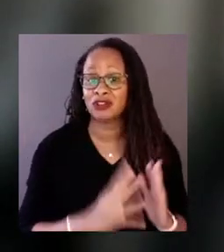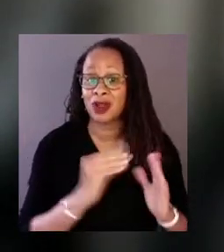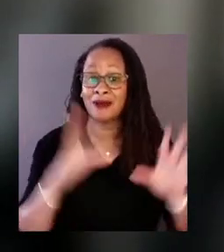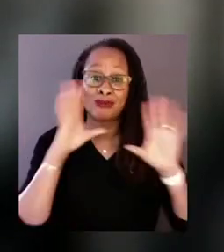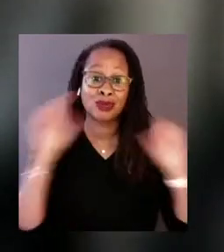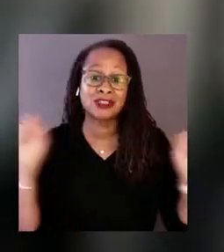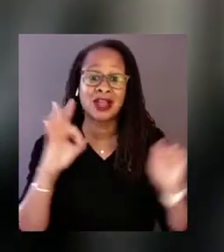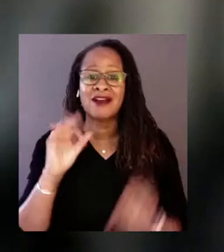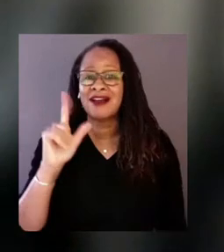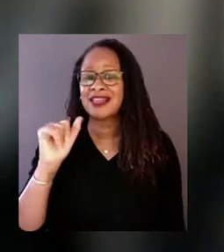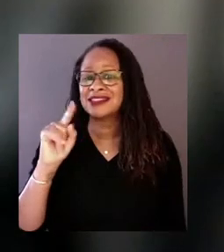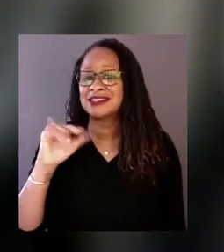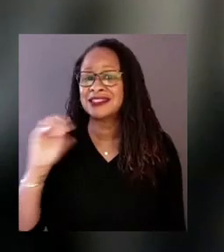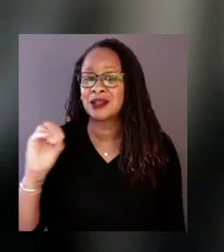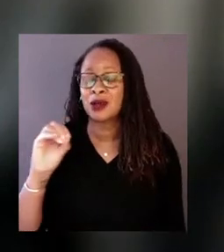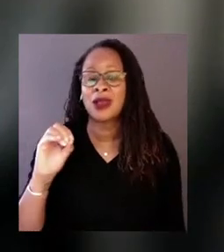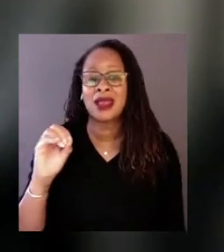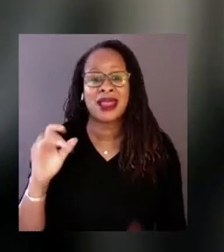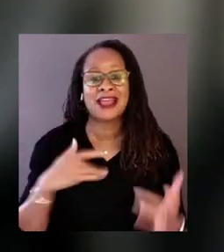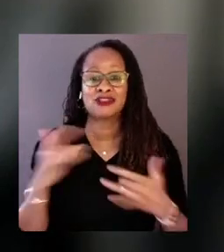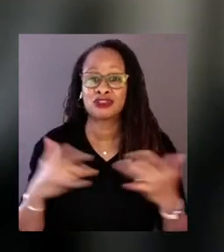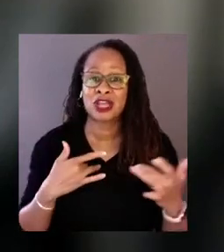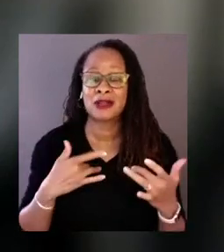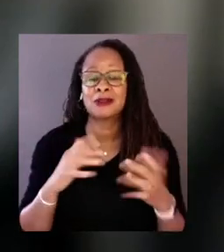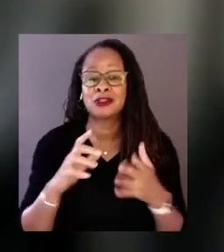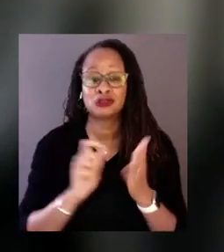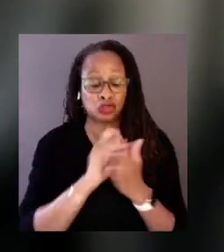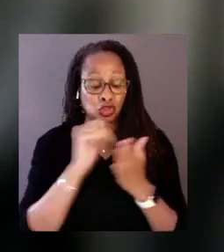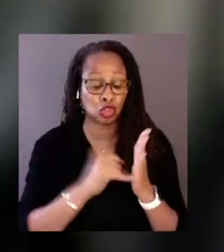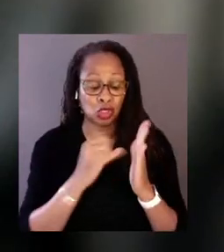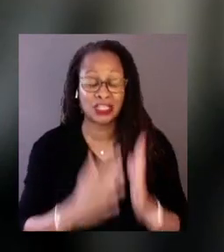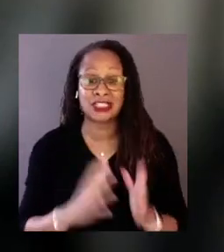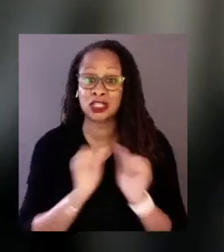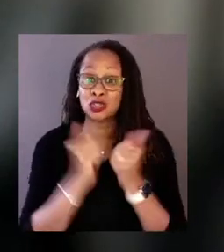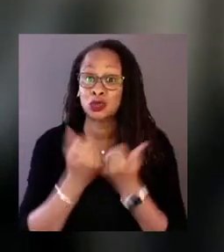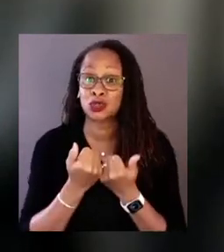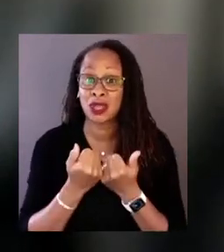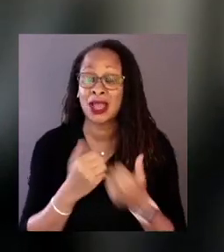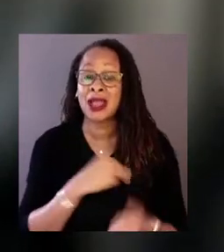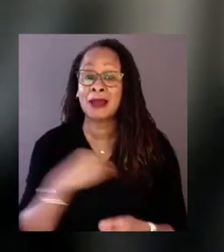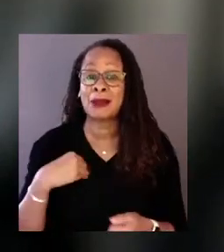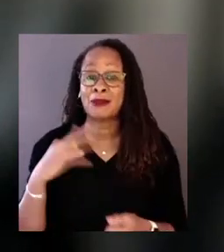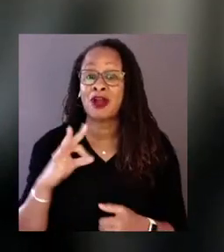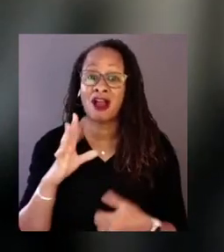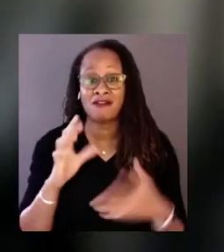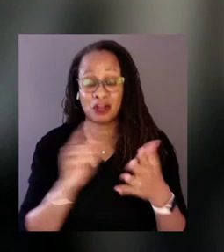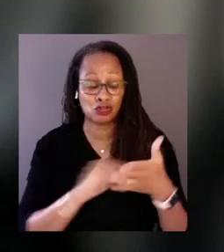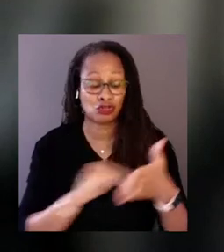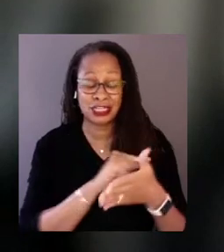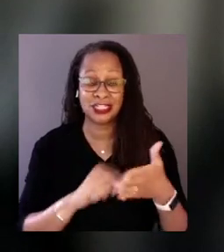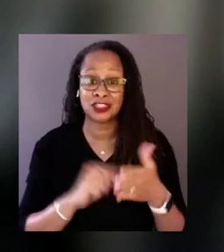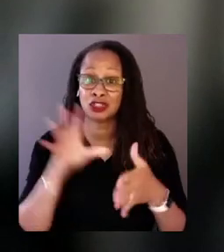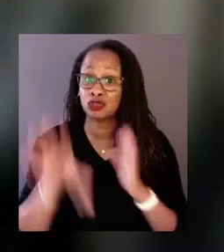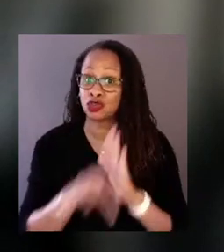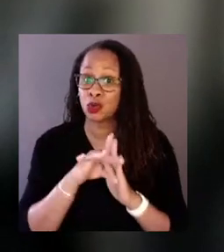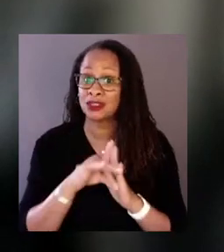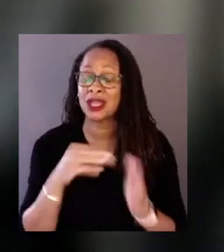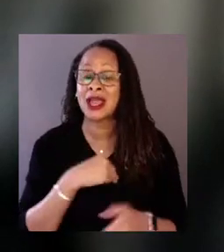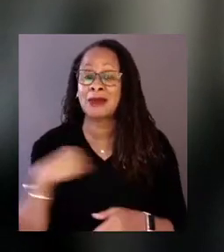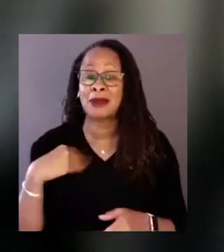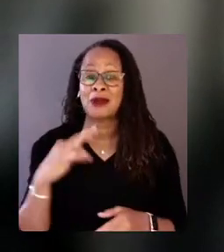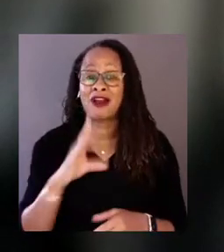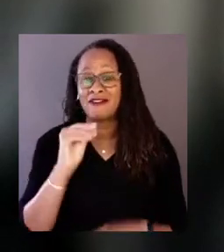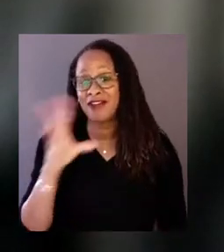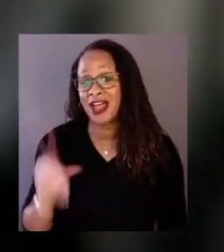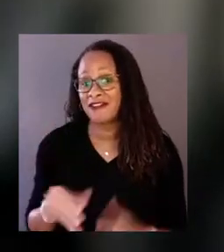Latino Entertainment Journalists Association, a member of Critics' Choice, and a member of the African American Film